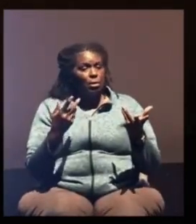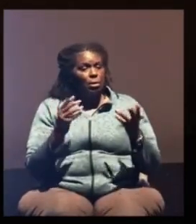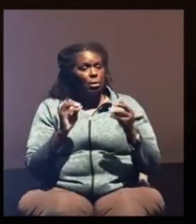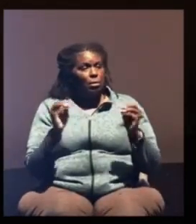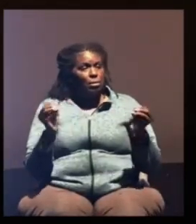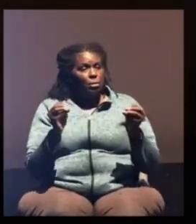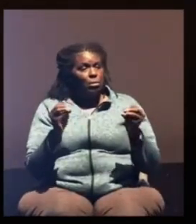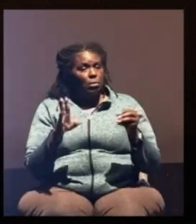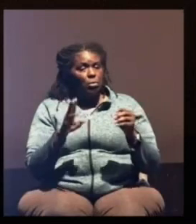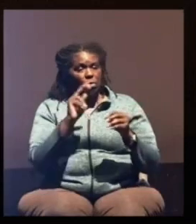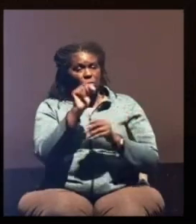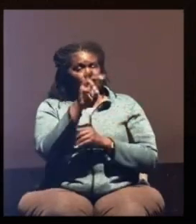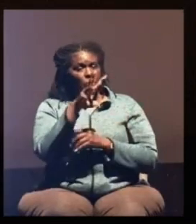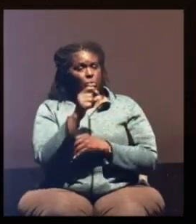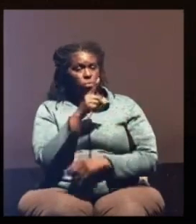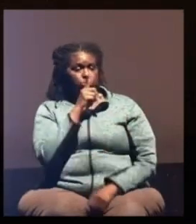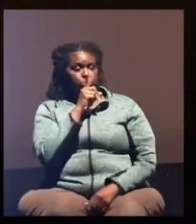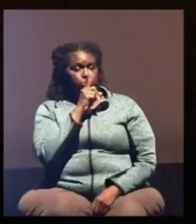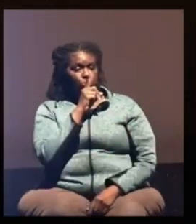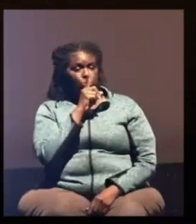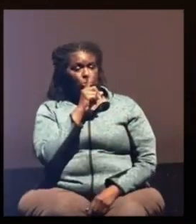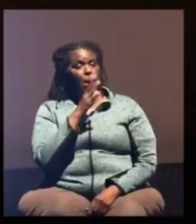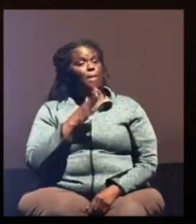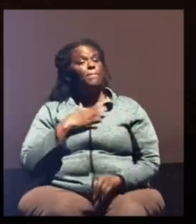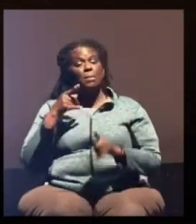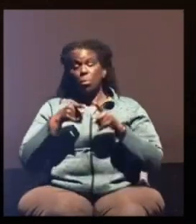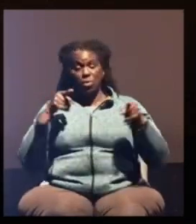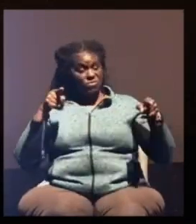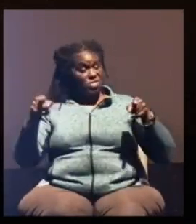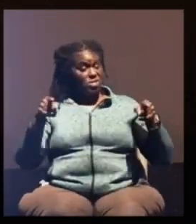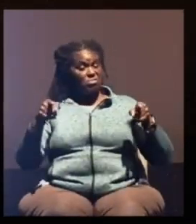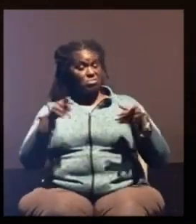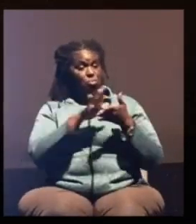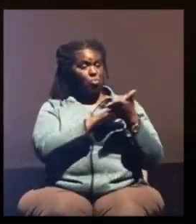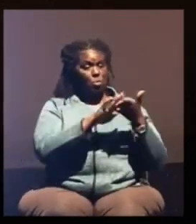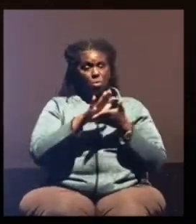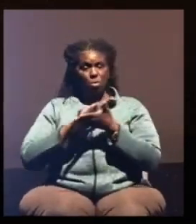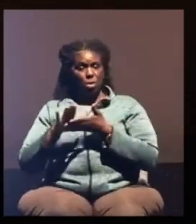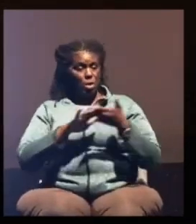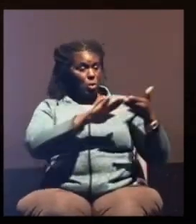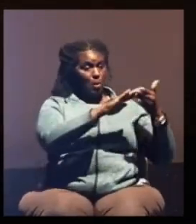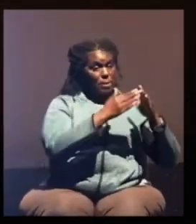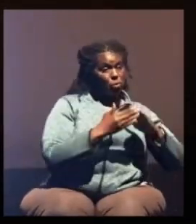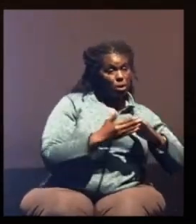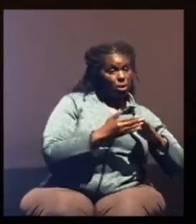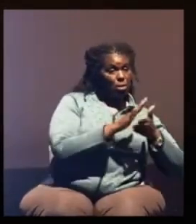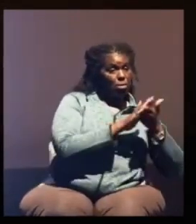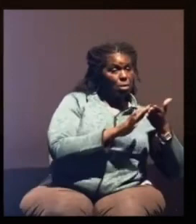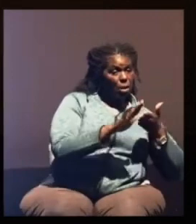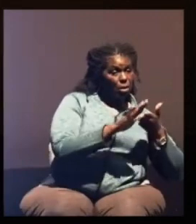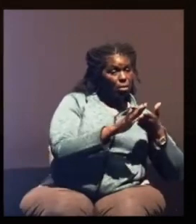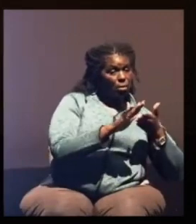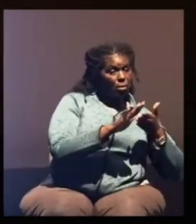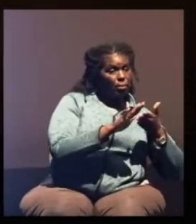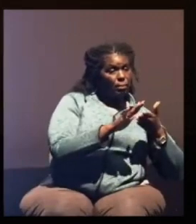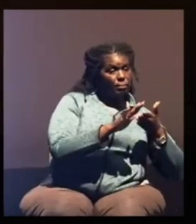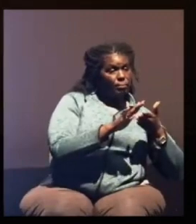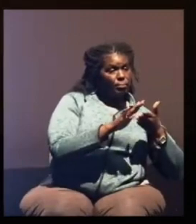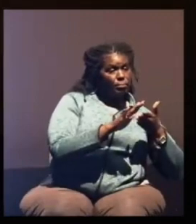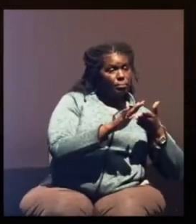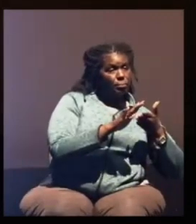gone undetected. The point for both of these institutions, community colleges, which as their